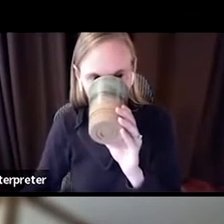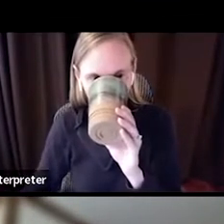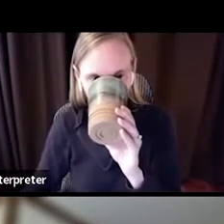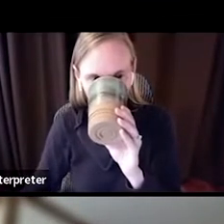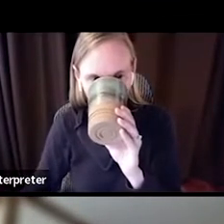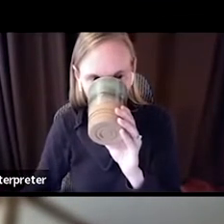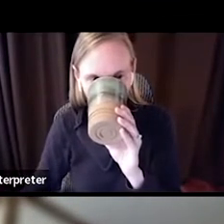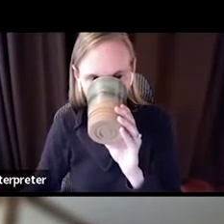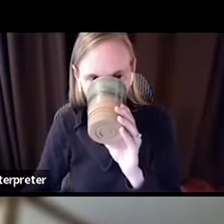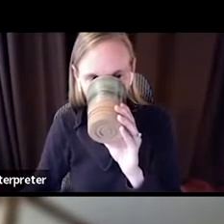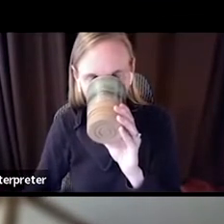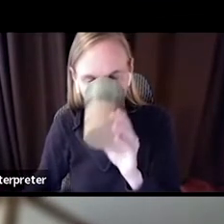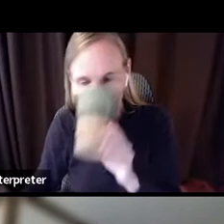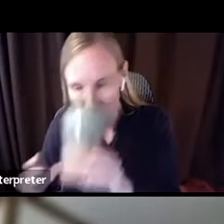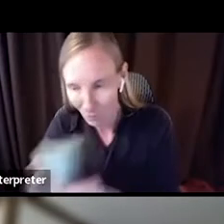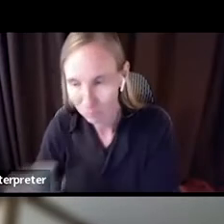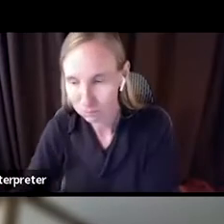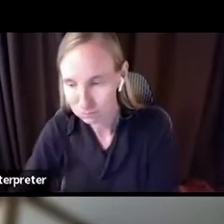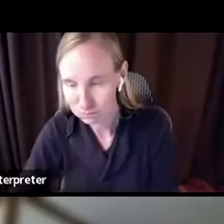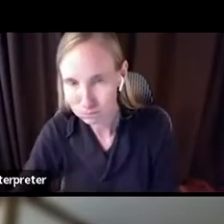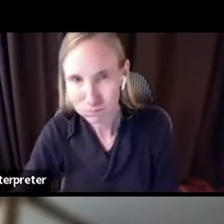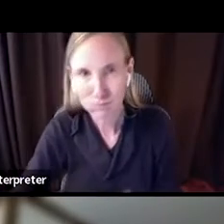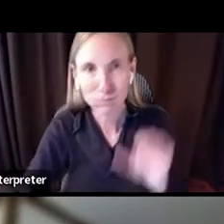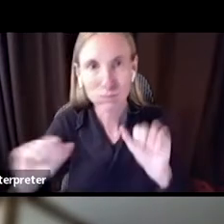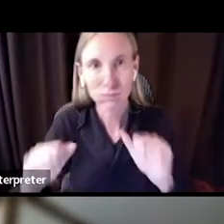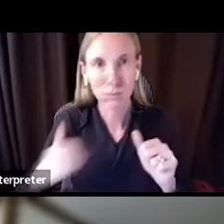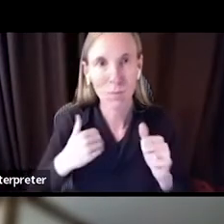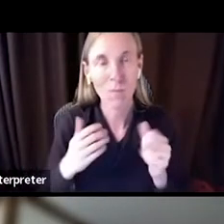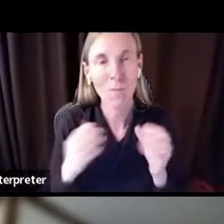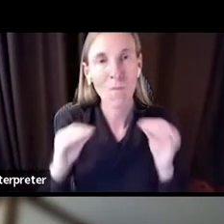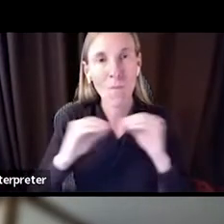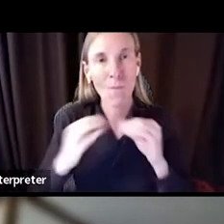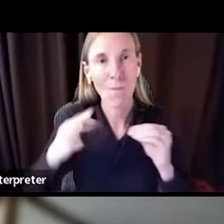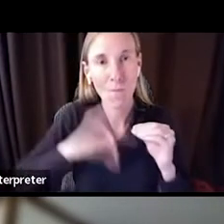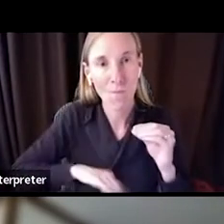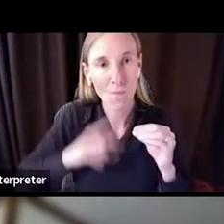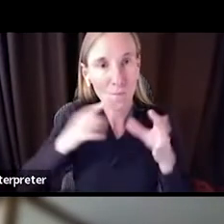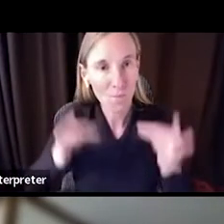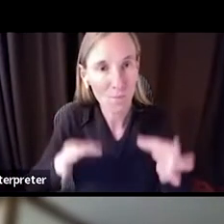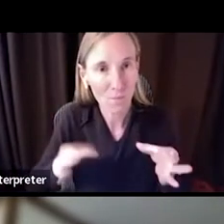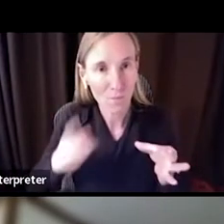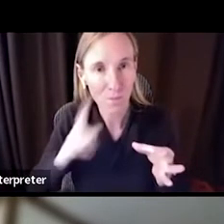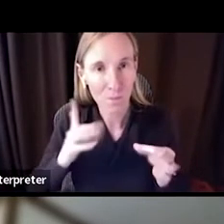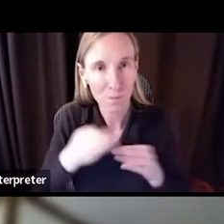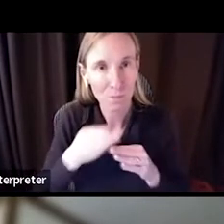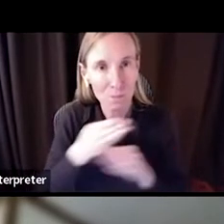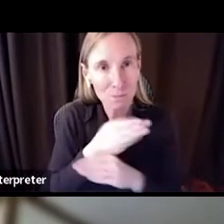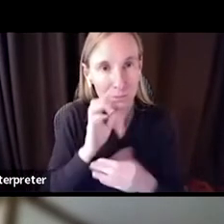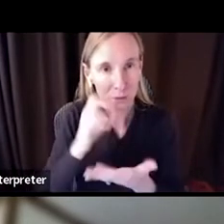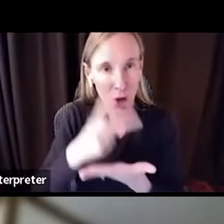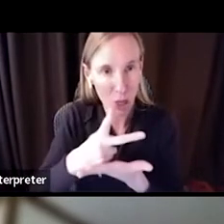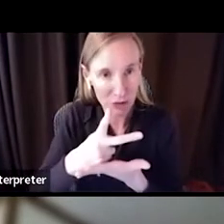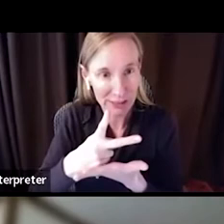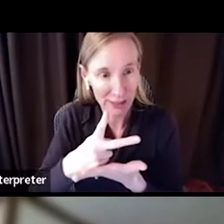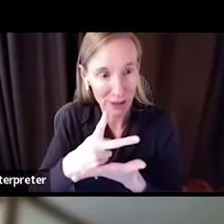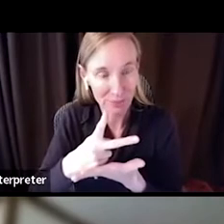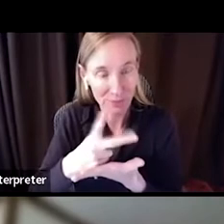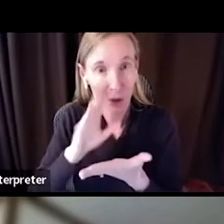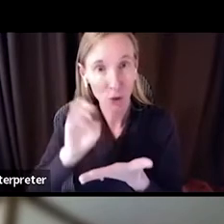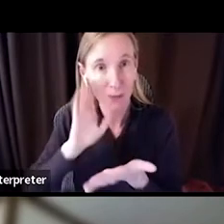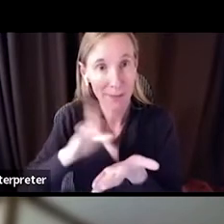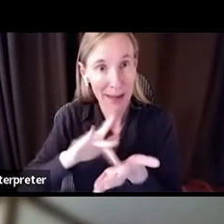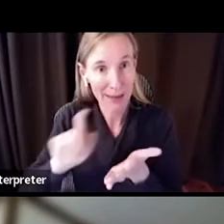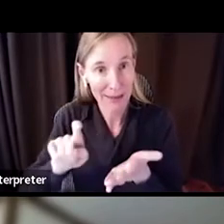a further benefit if it was determined through a prior authorization to be medically